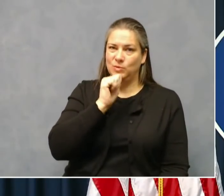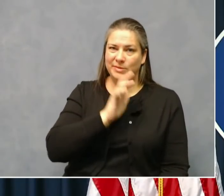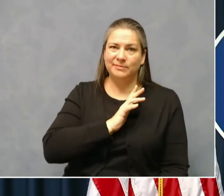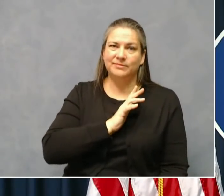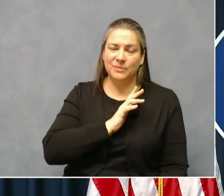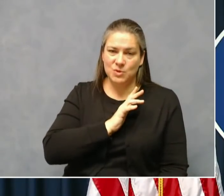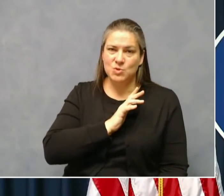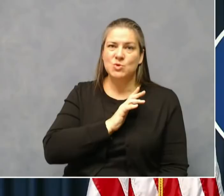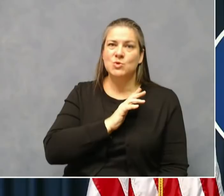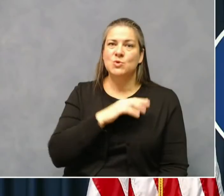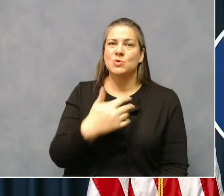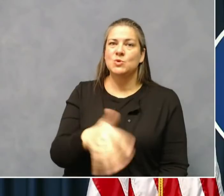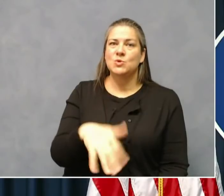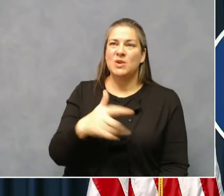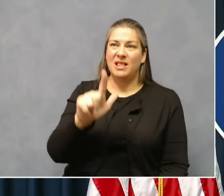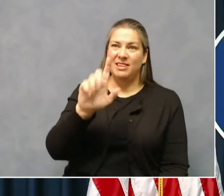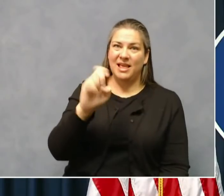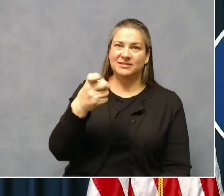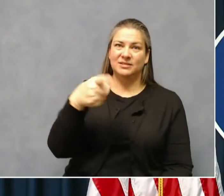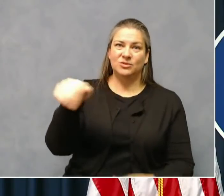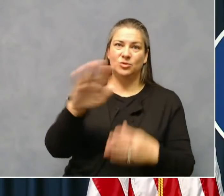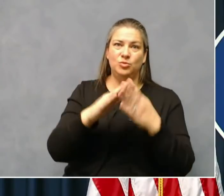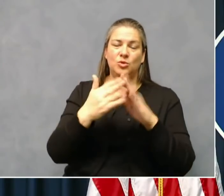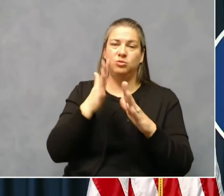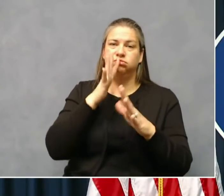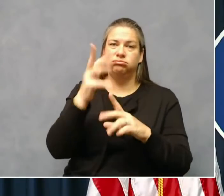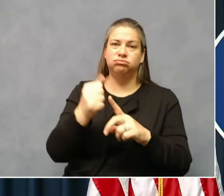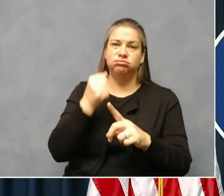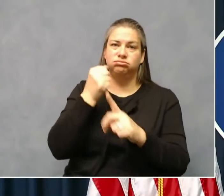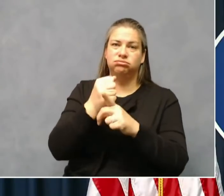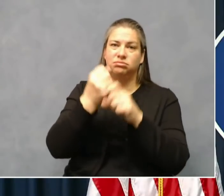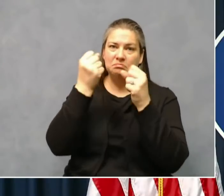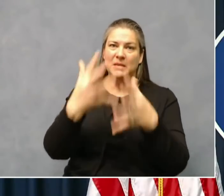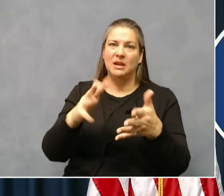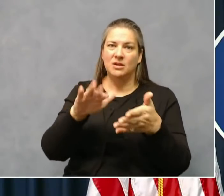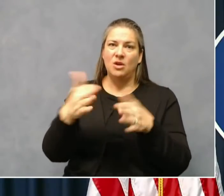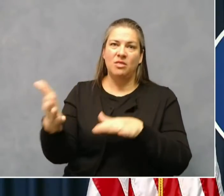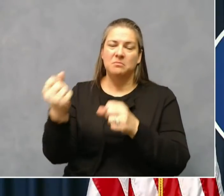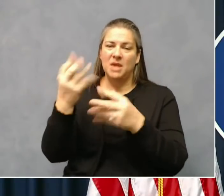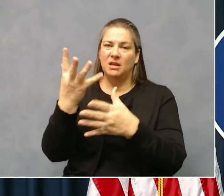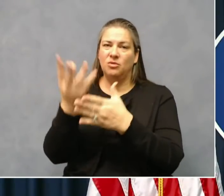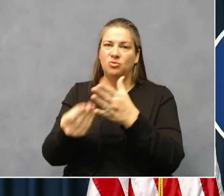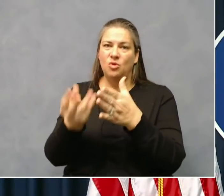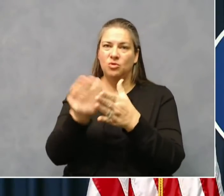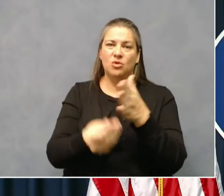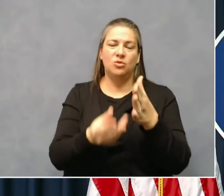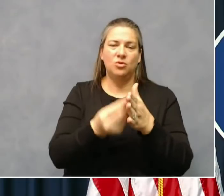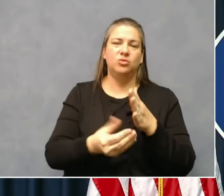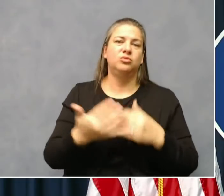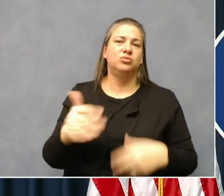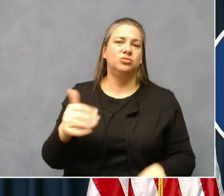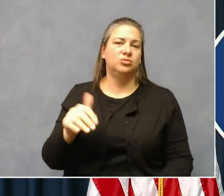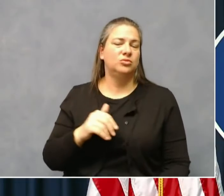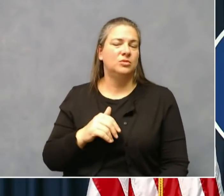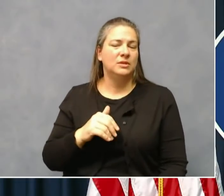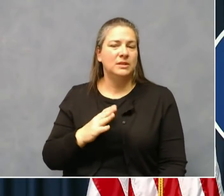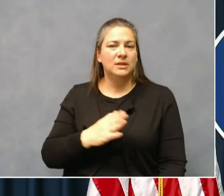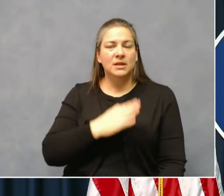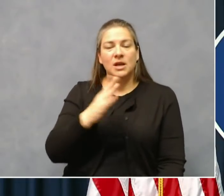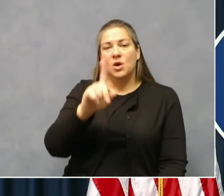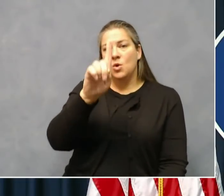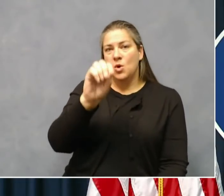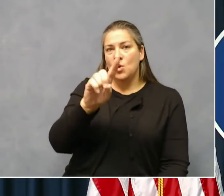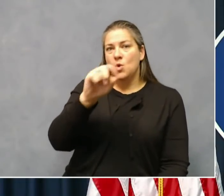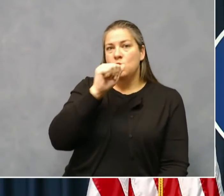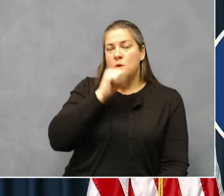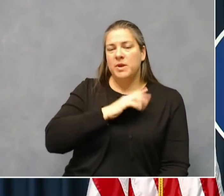with the Lexington community, hit very, very hard today. Also lost a 101-year-old woman in Graves